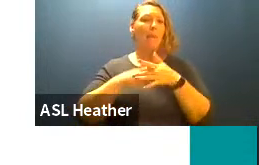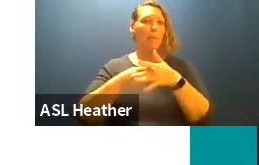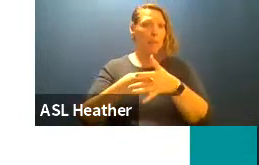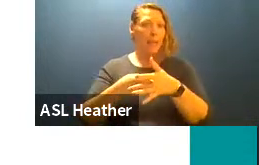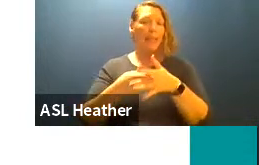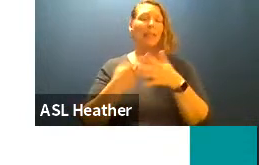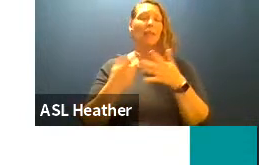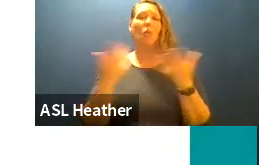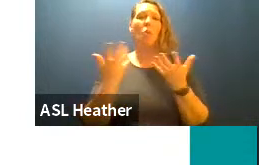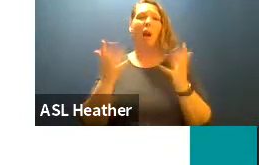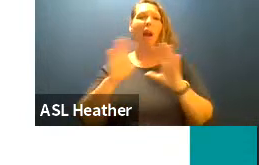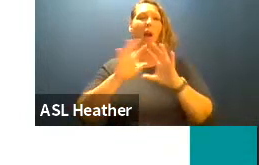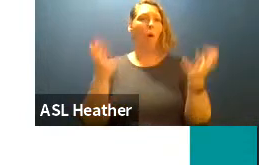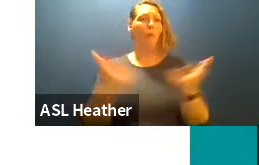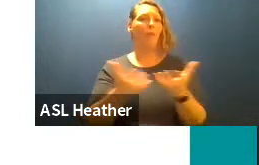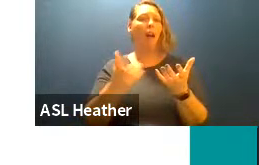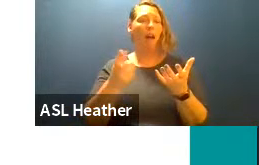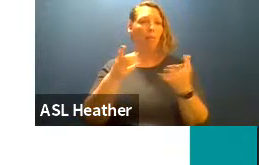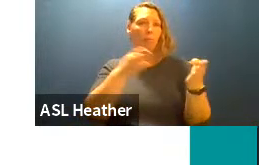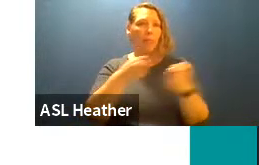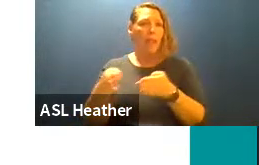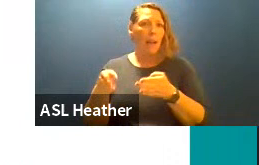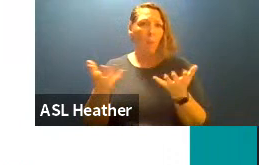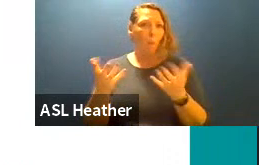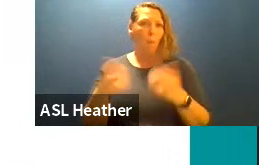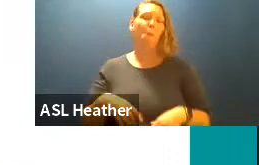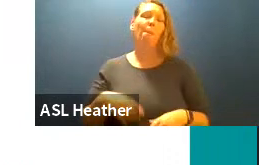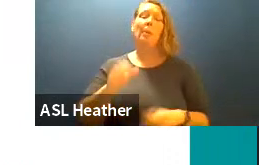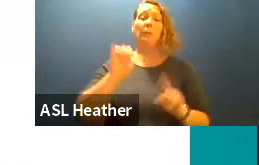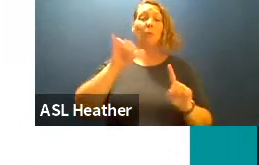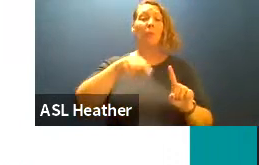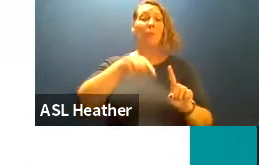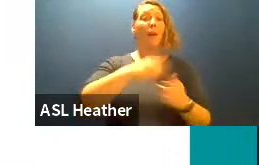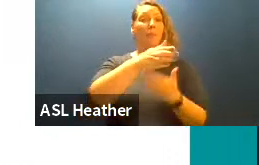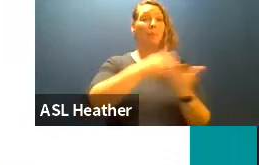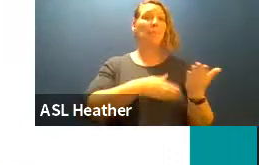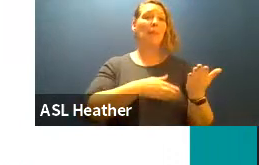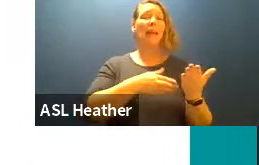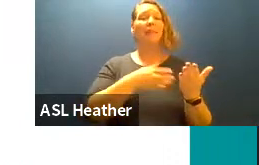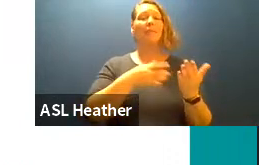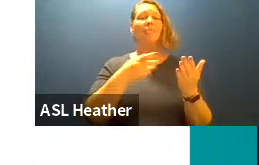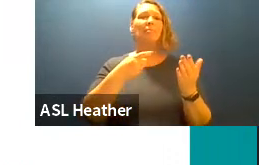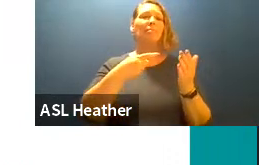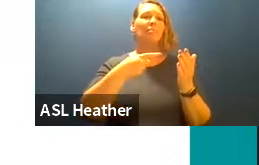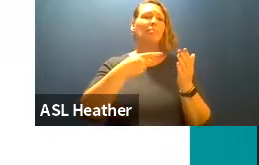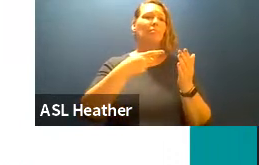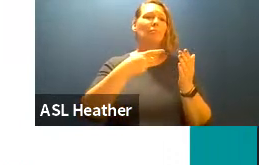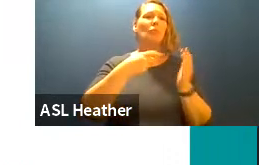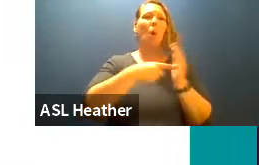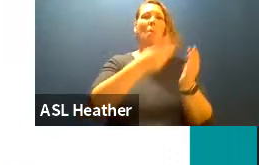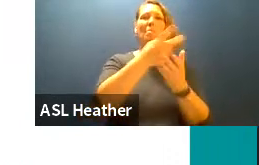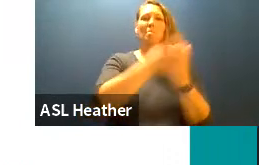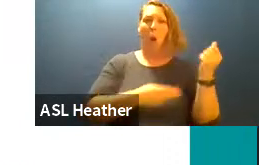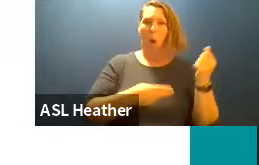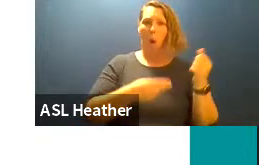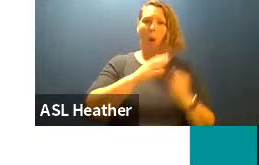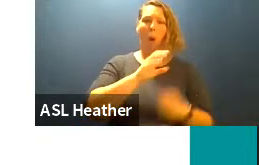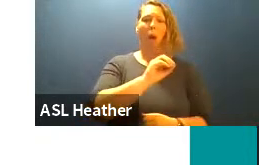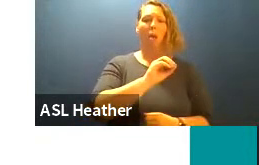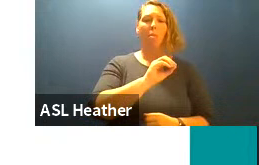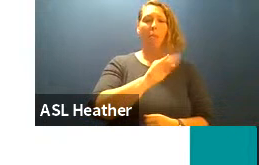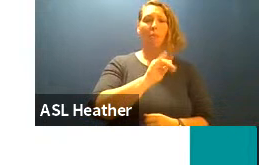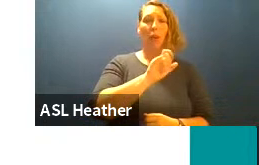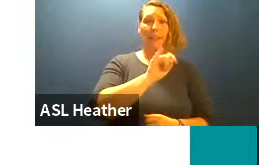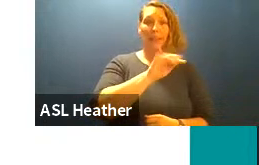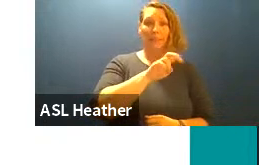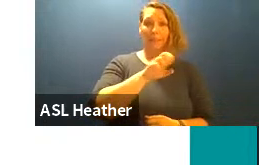our overall objectives are. And so this piece kind of speaks to both those objectives as well as how we